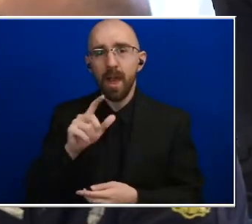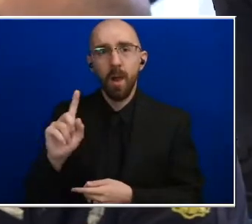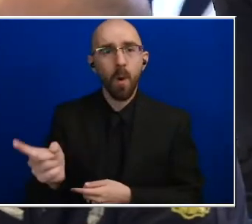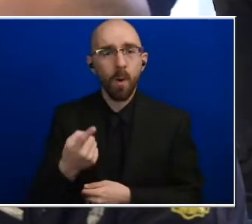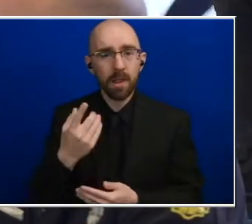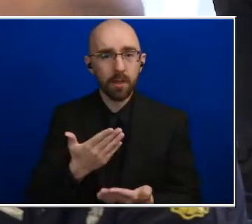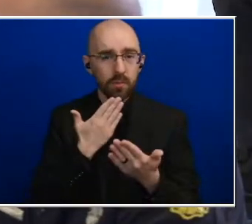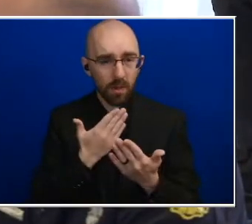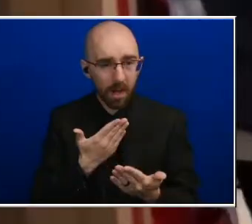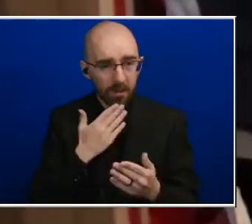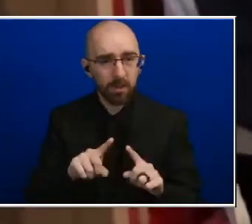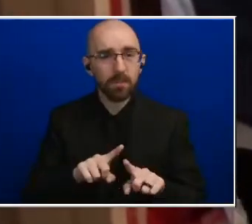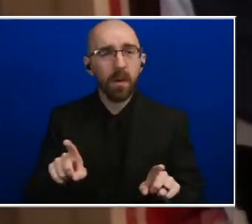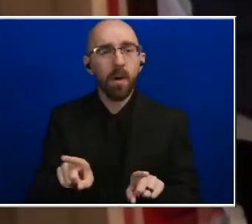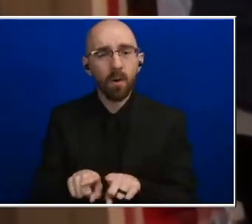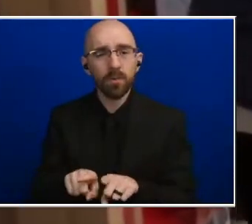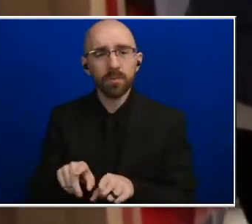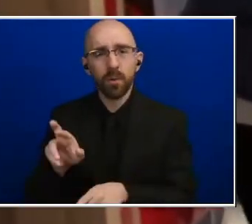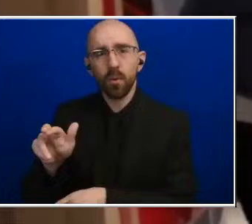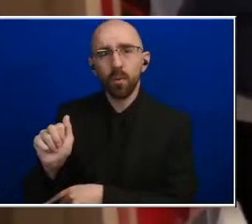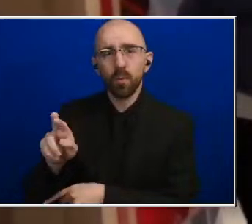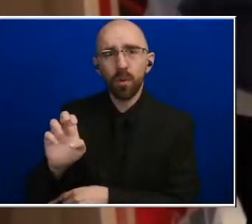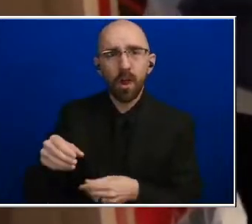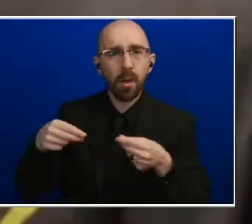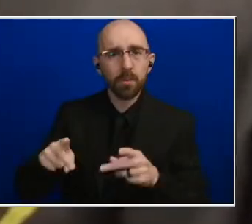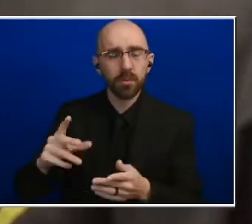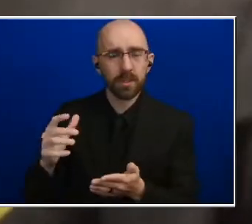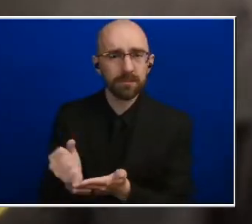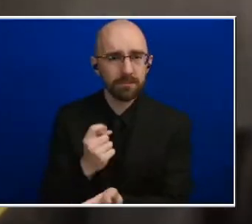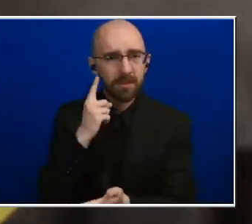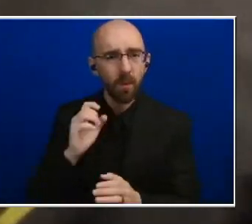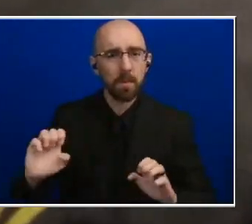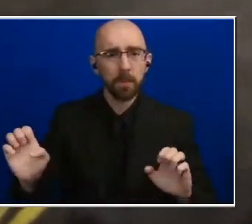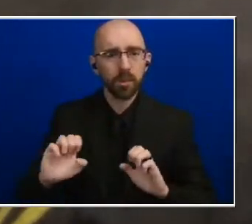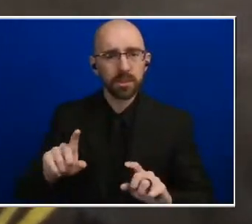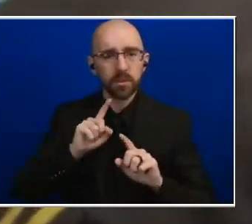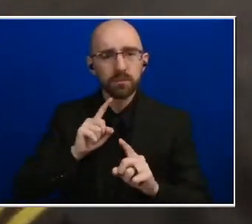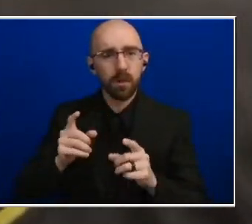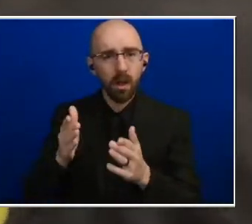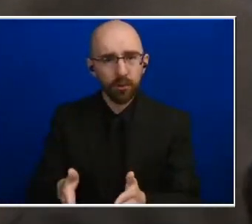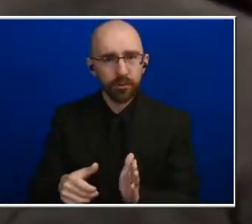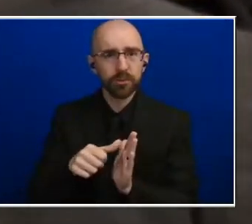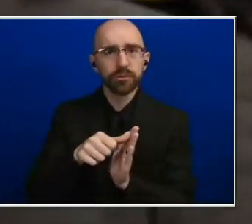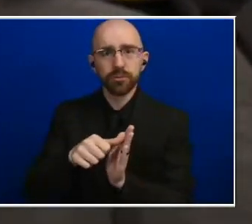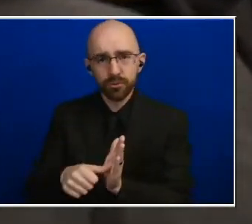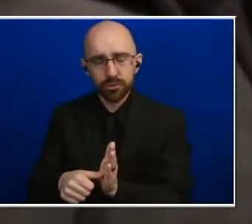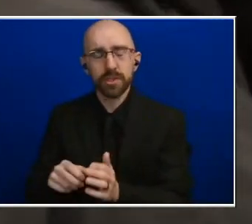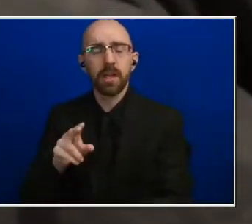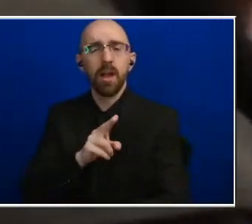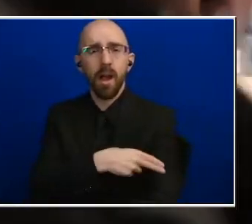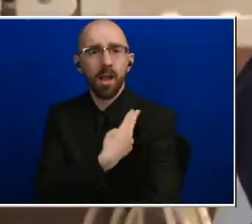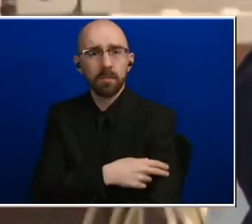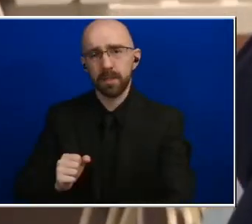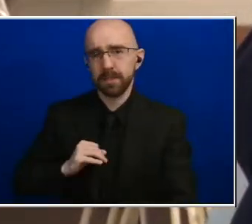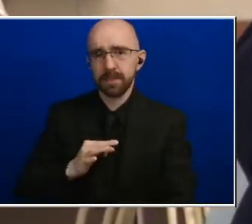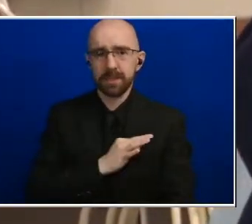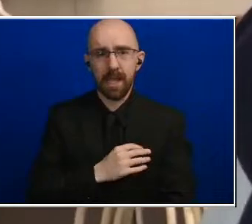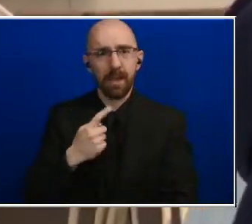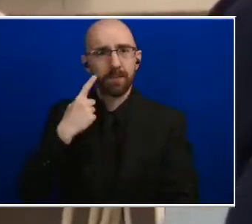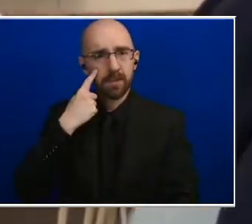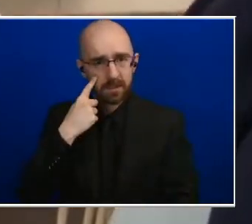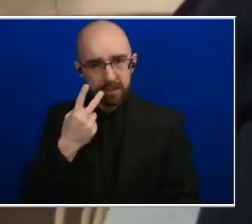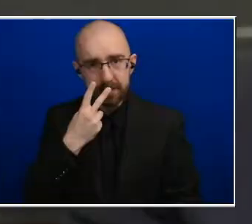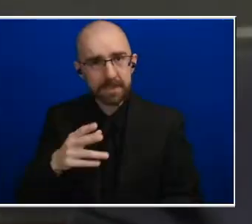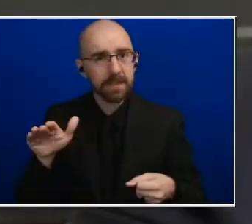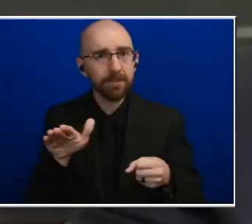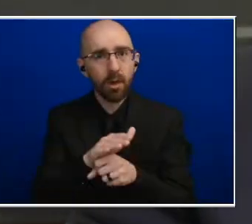also a rare opportunity for the emergency responders, surgeons, and hospital staff to see the full impact of their